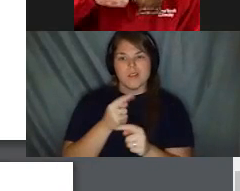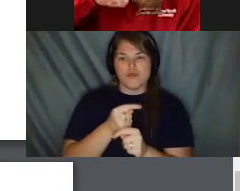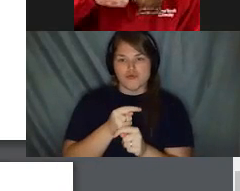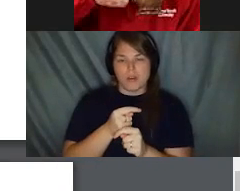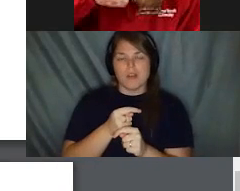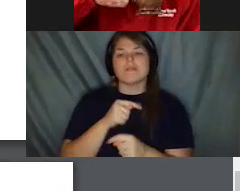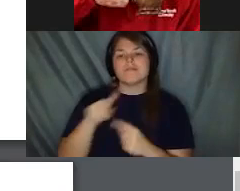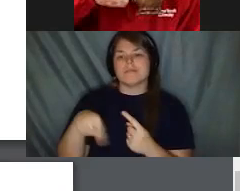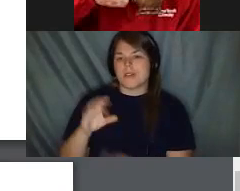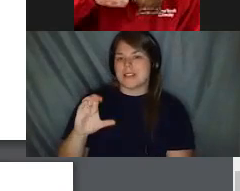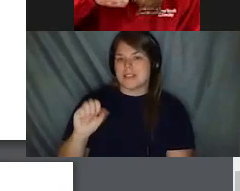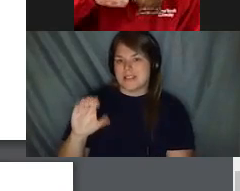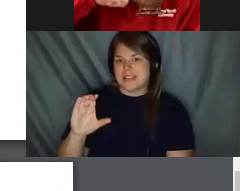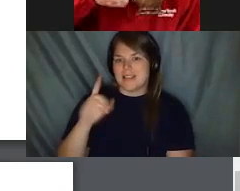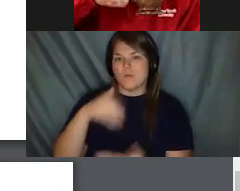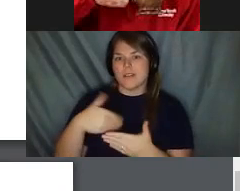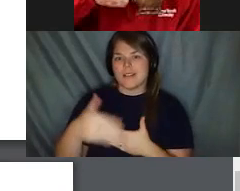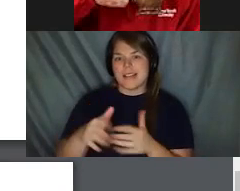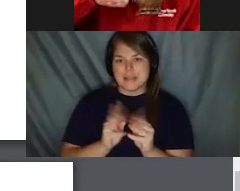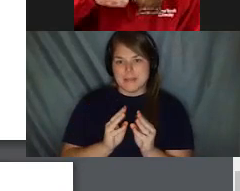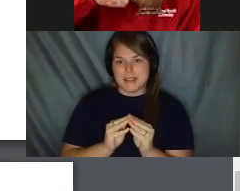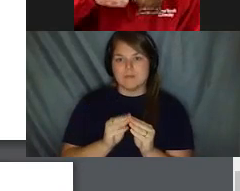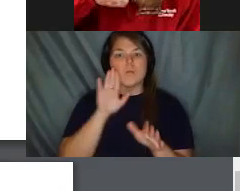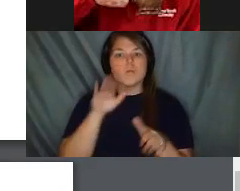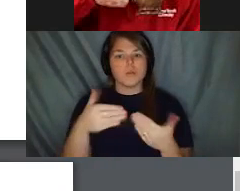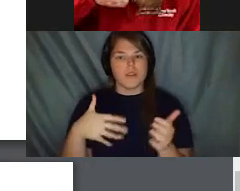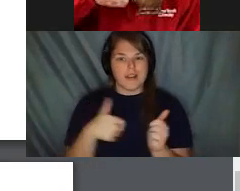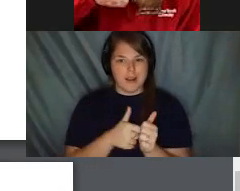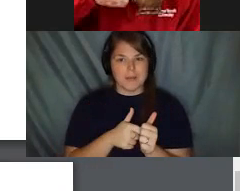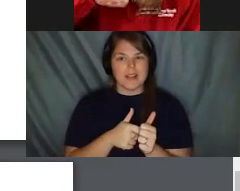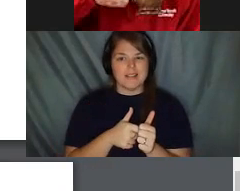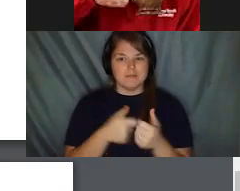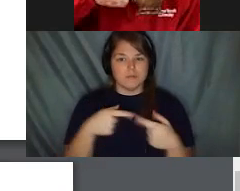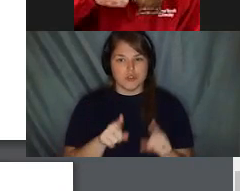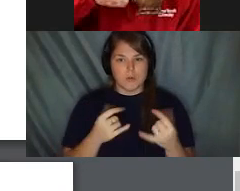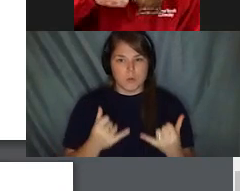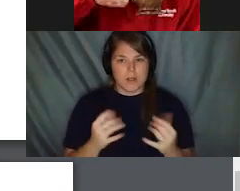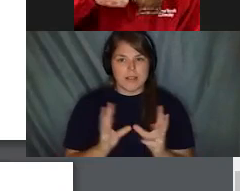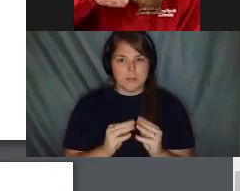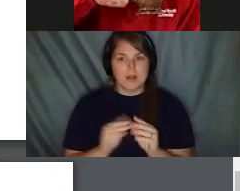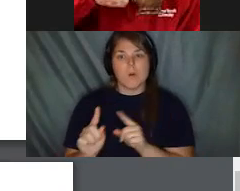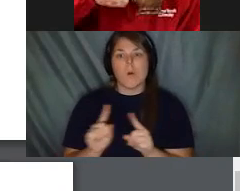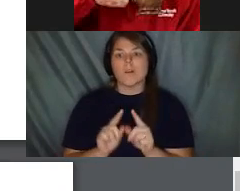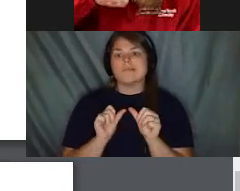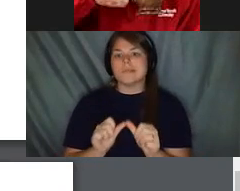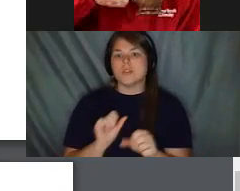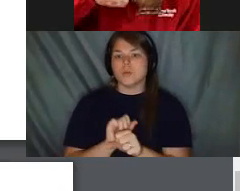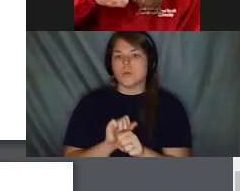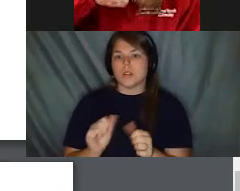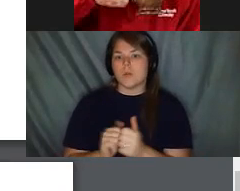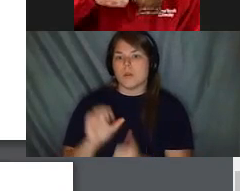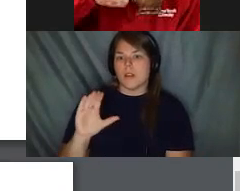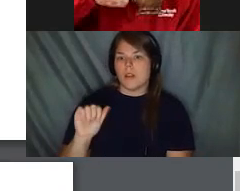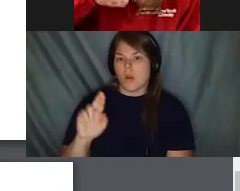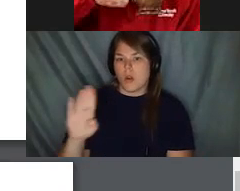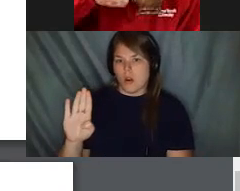the next meeting. So we will give an update about this in today's meeting, and as well as continue working with CARB and the CSC